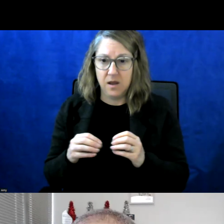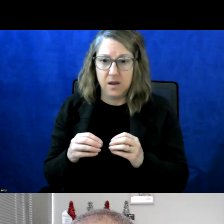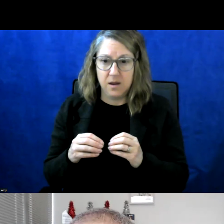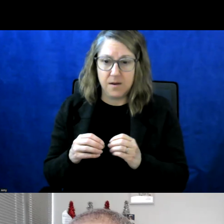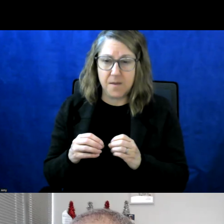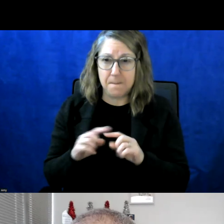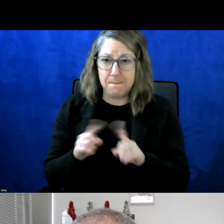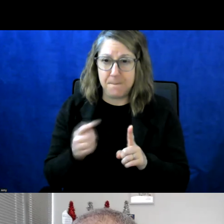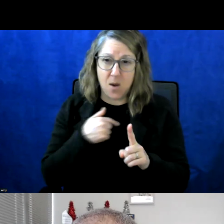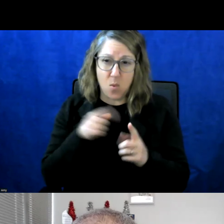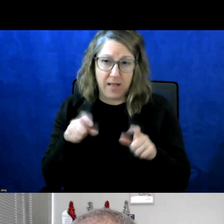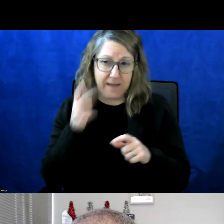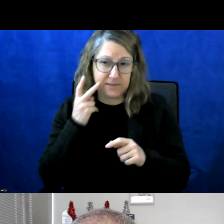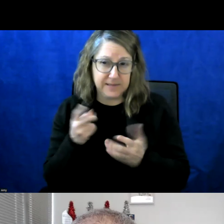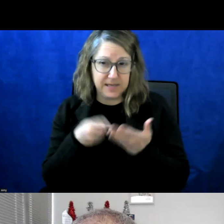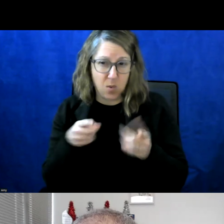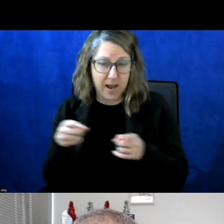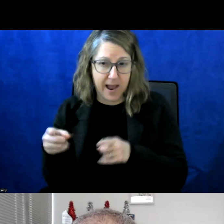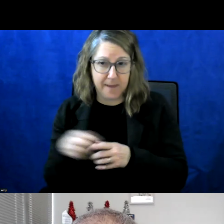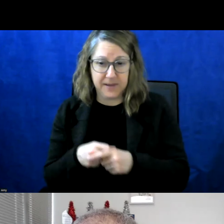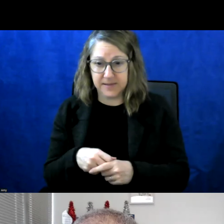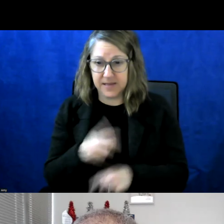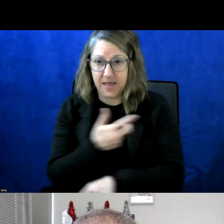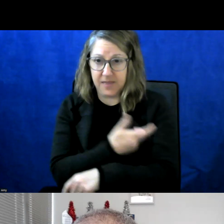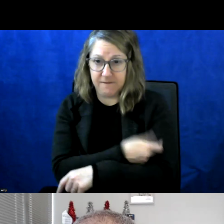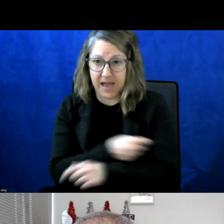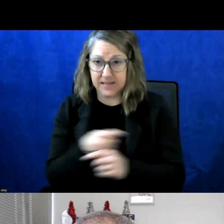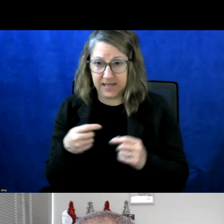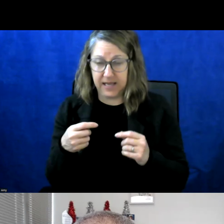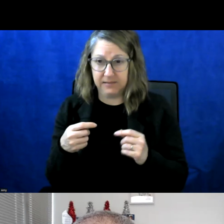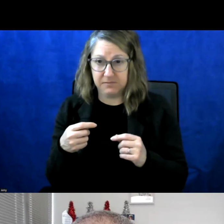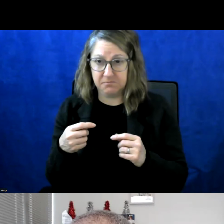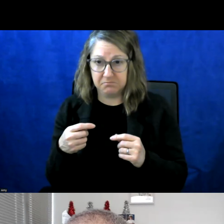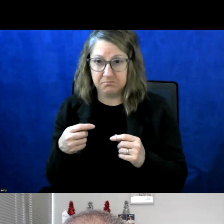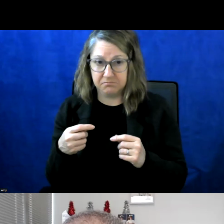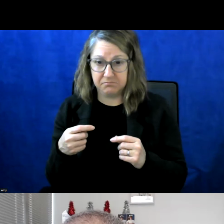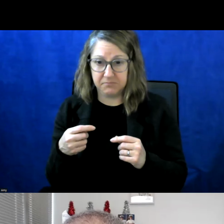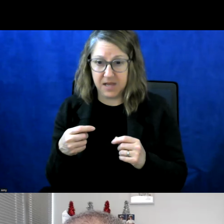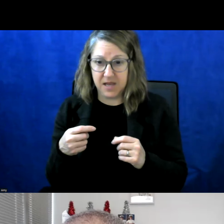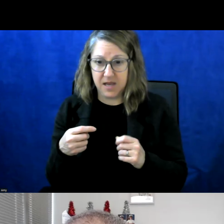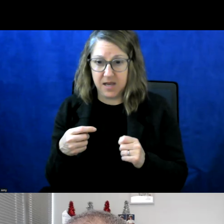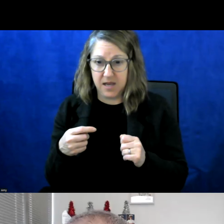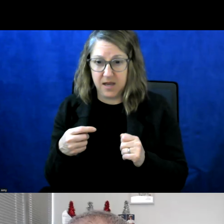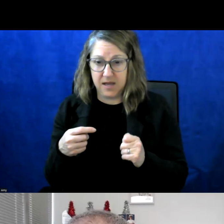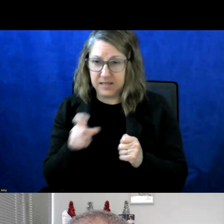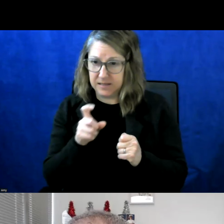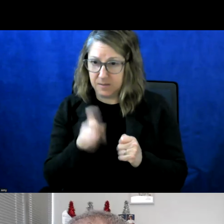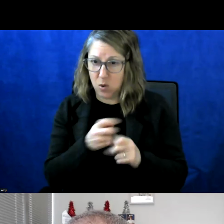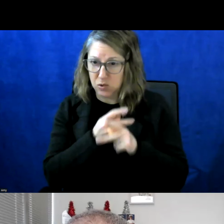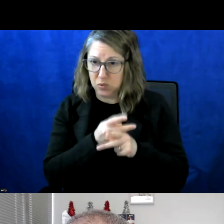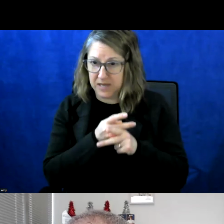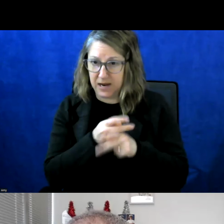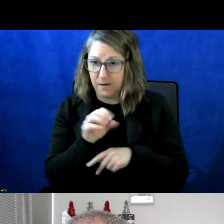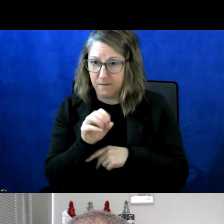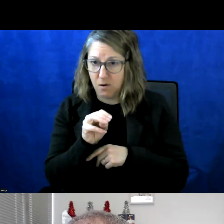we're going to have to see how this plays out. The vaccines were designed to take care of the Omicron variant,